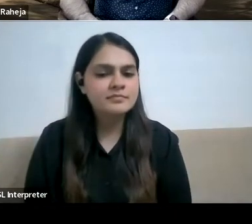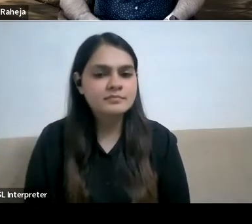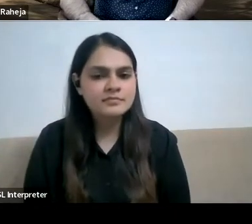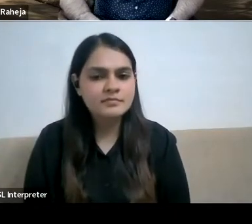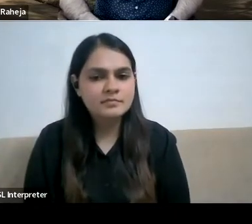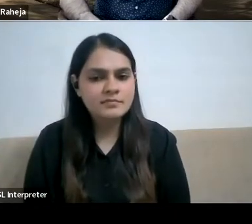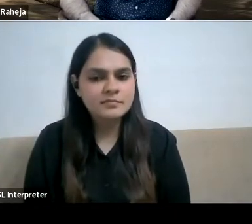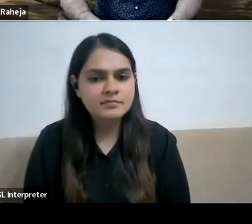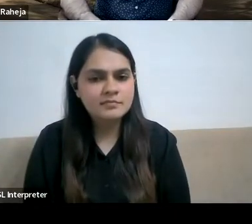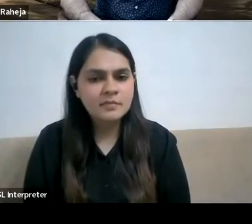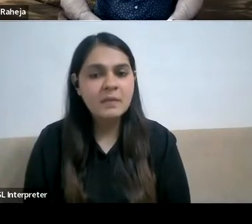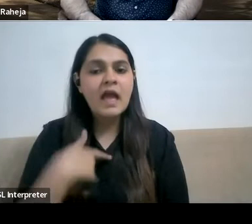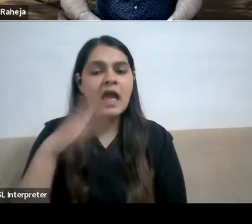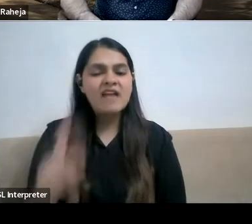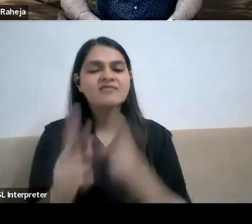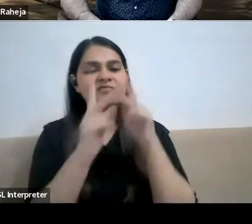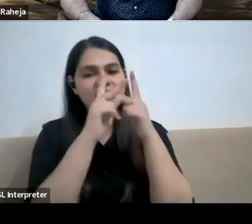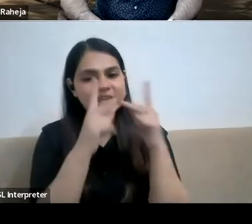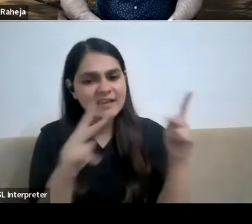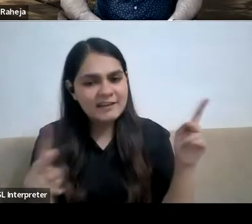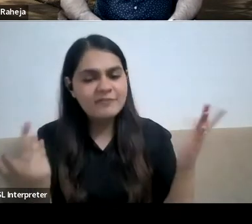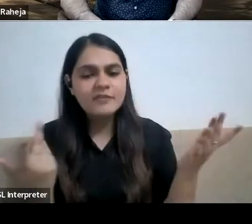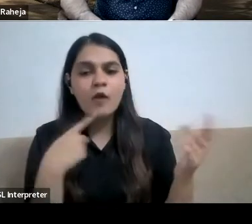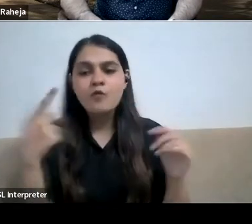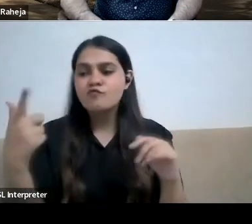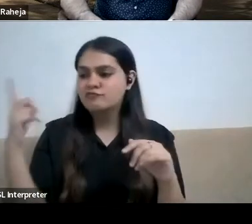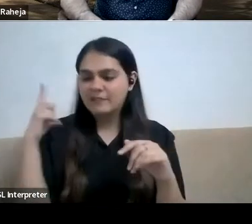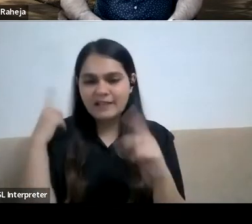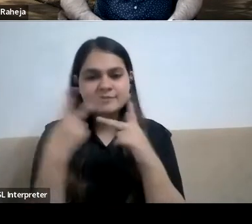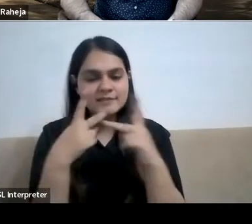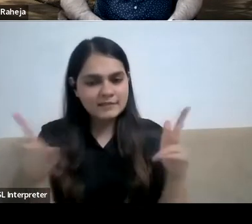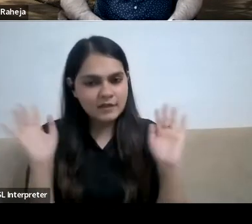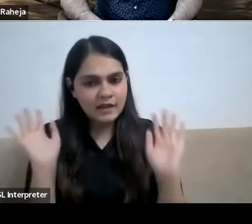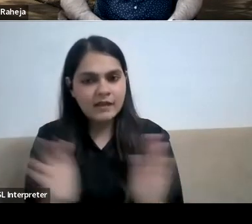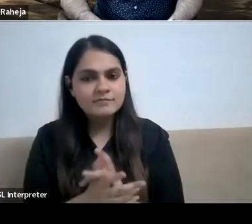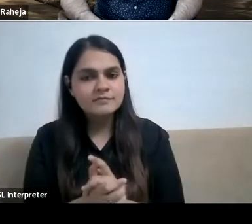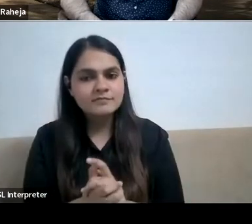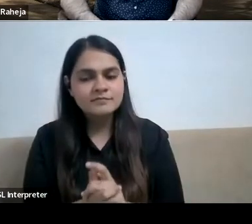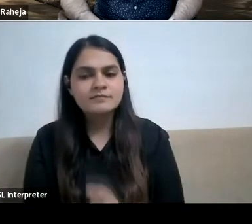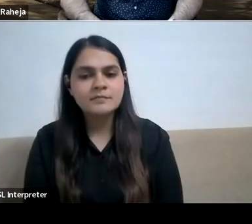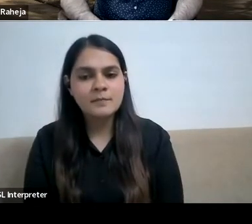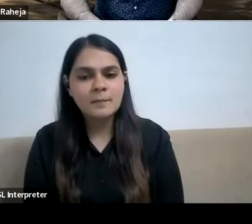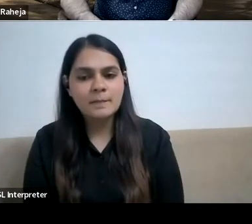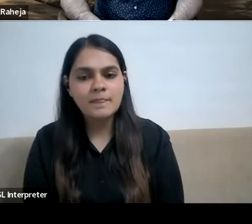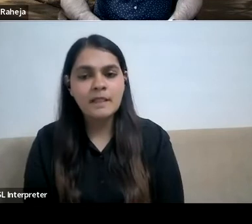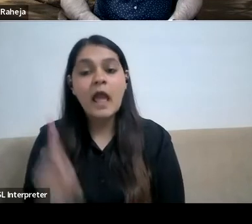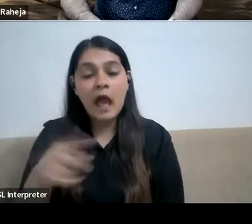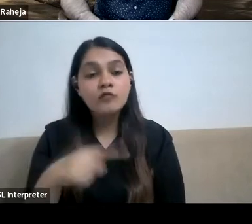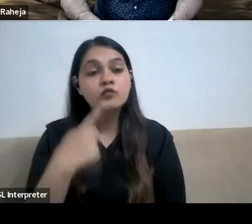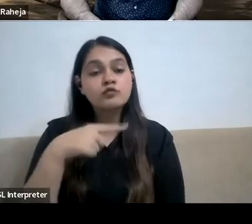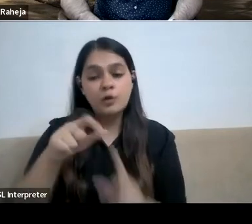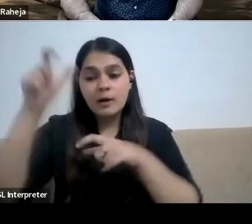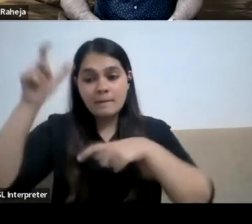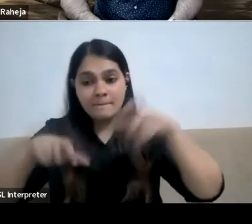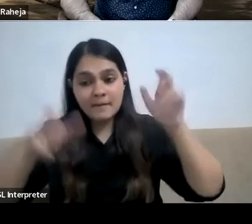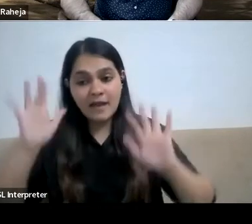we've had multiple meetings with various different stakeholders, including, of course, people who are